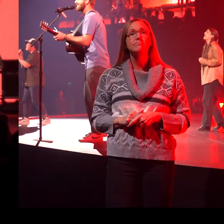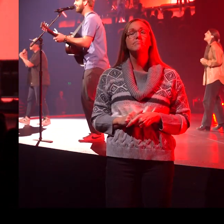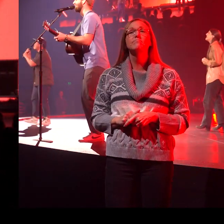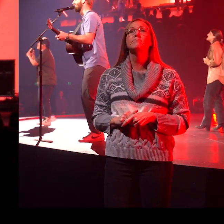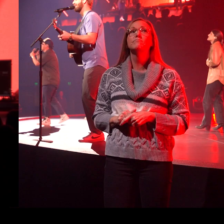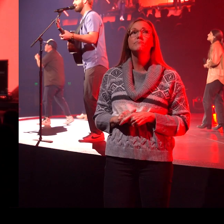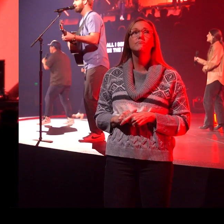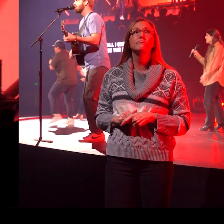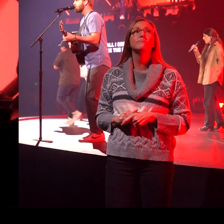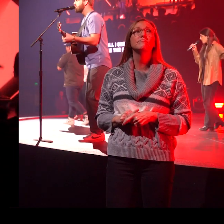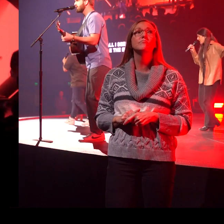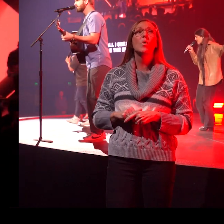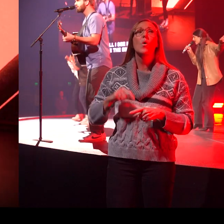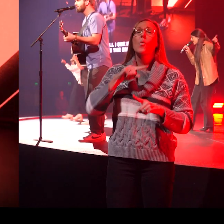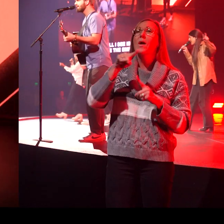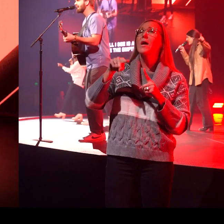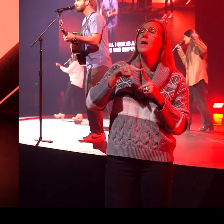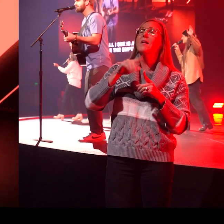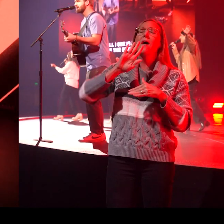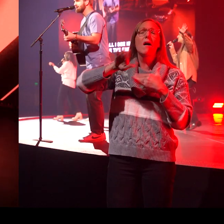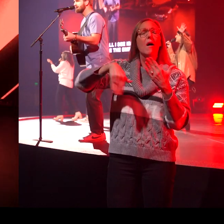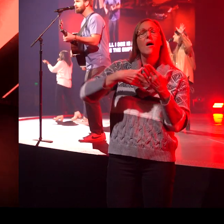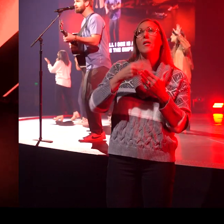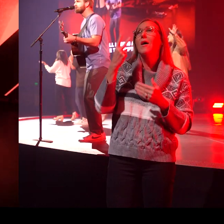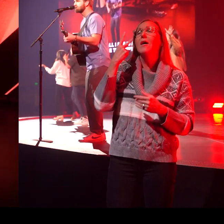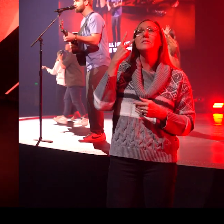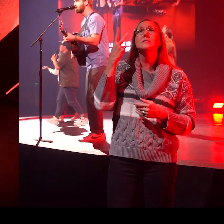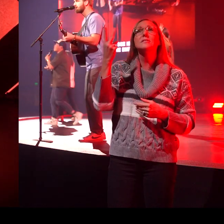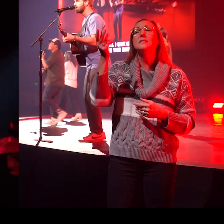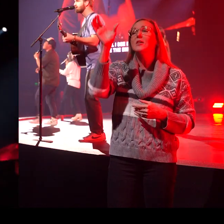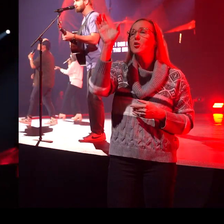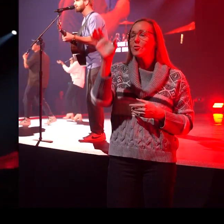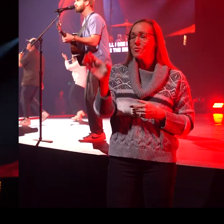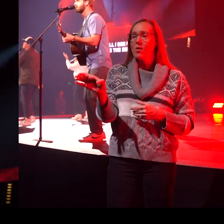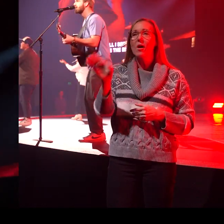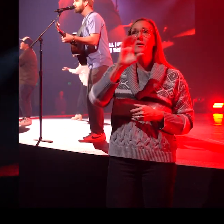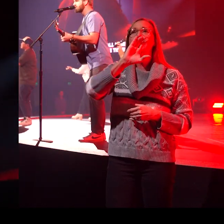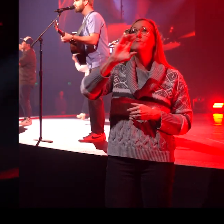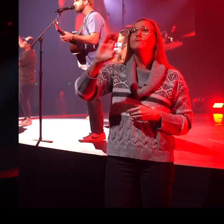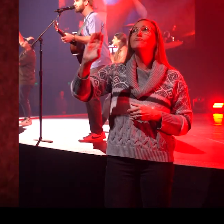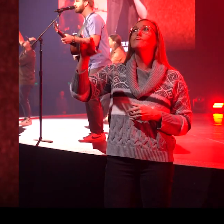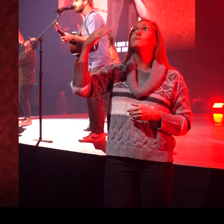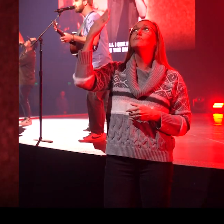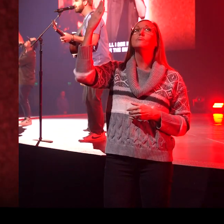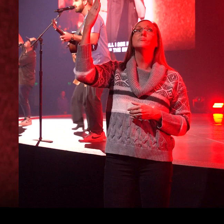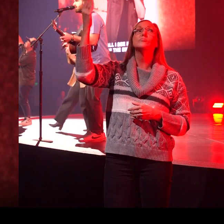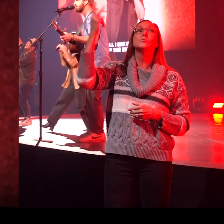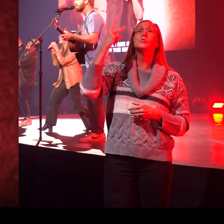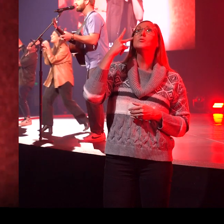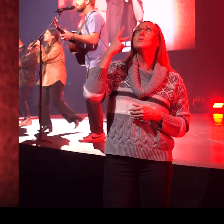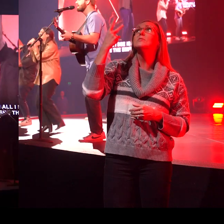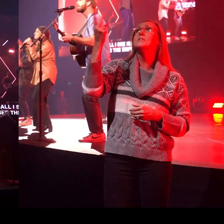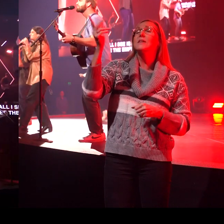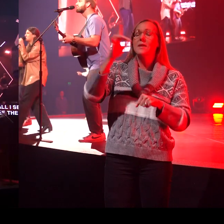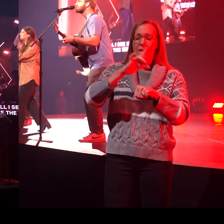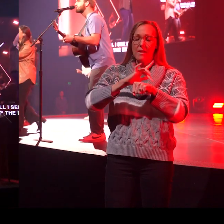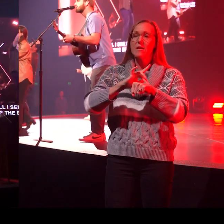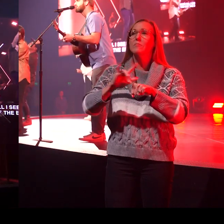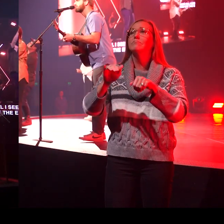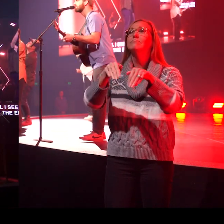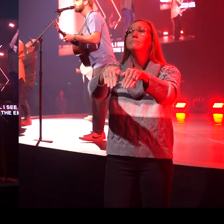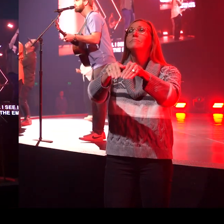Oh, when all I see is a cross, you see the